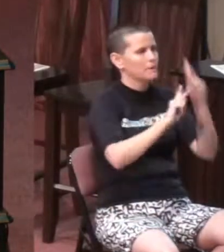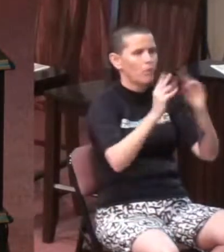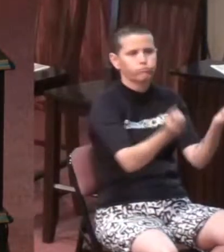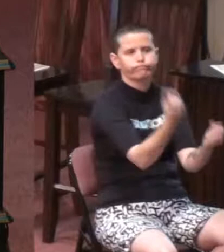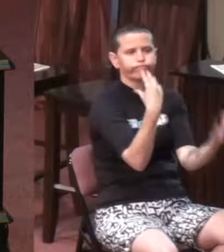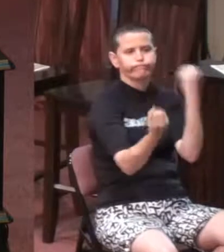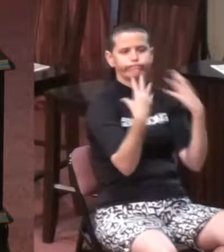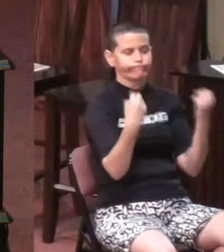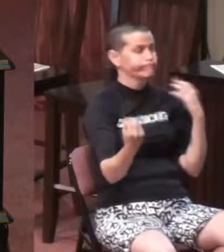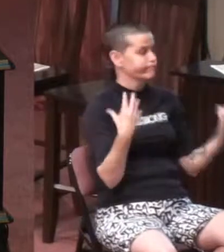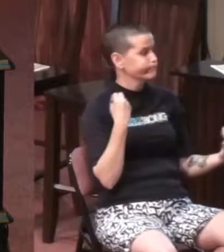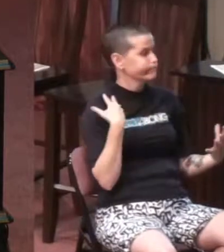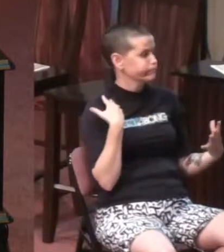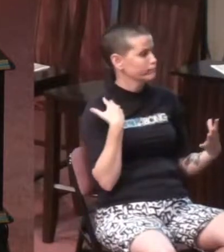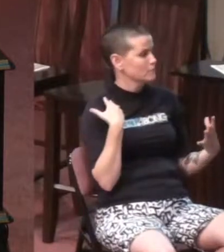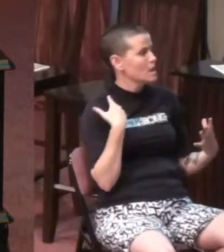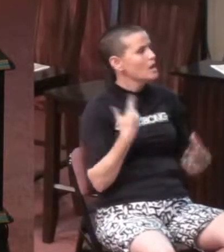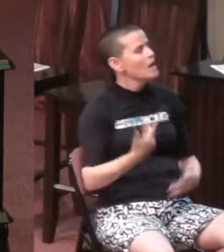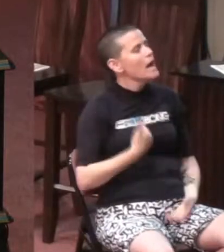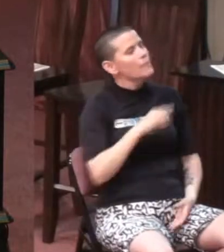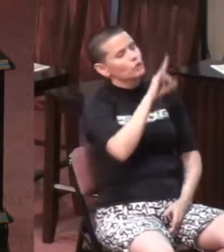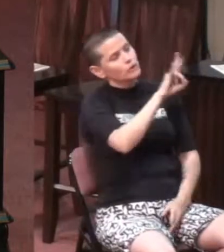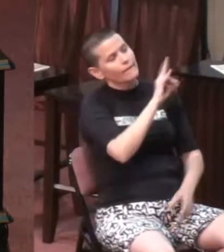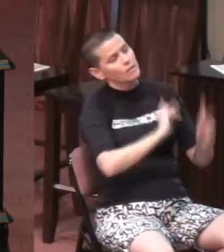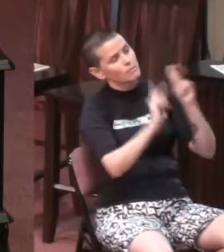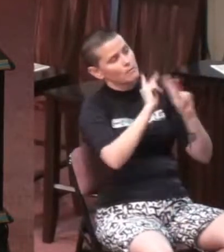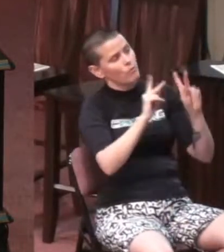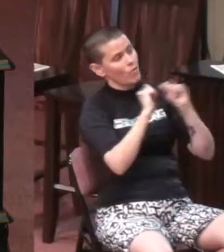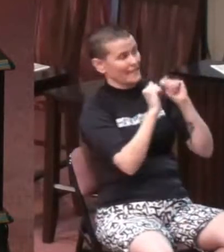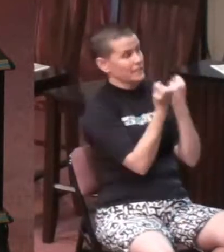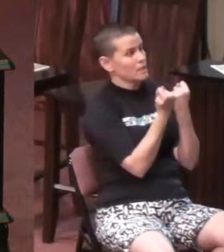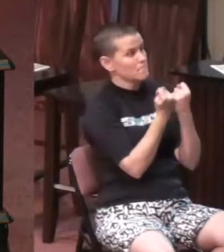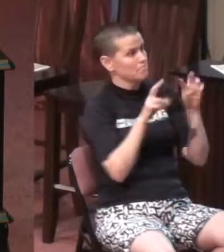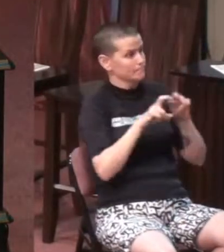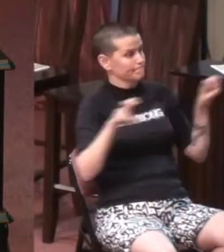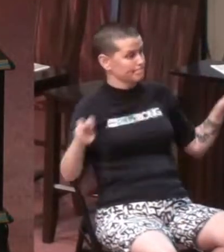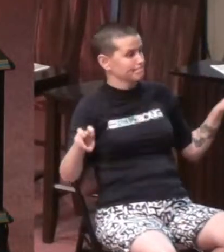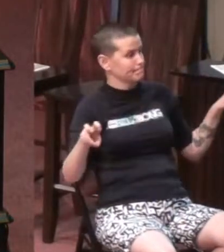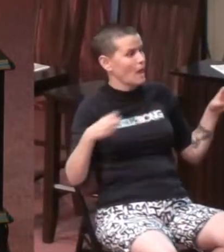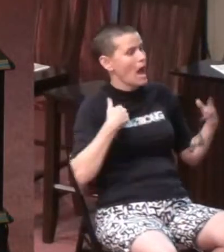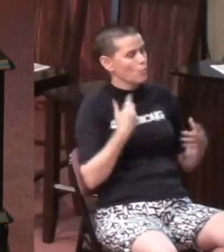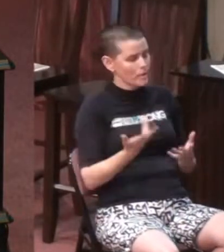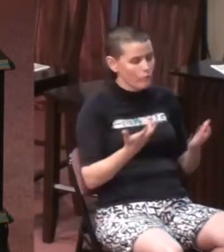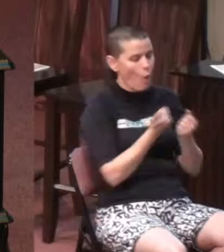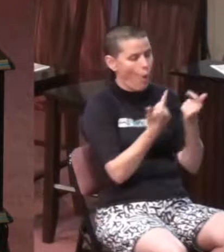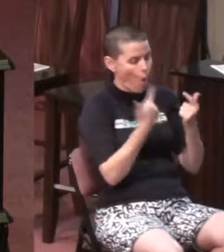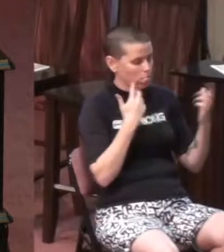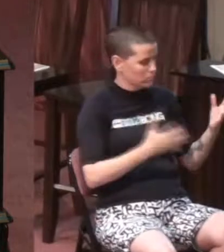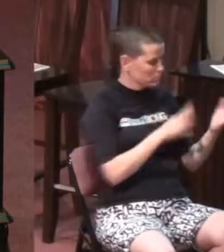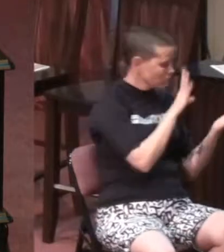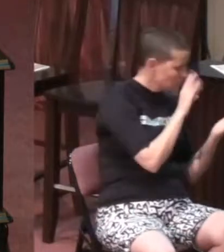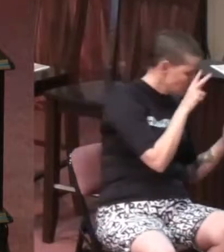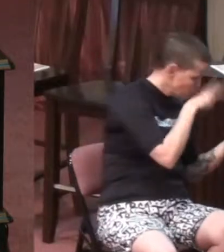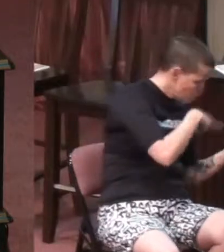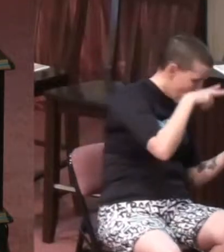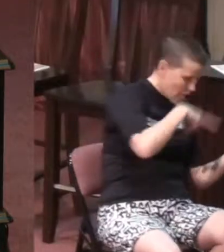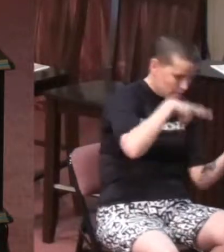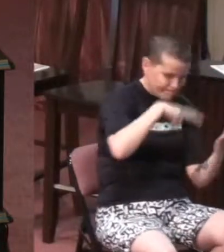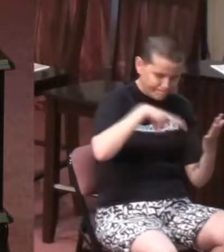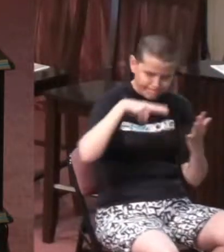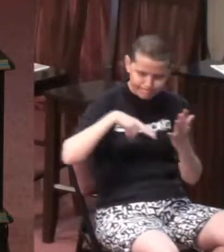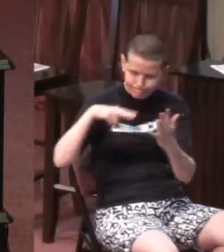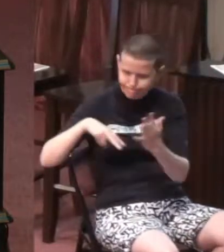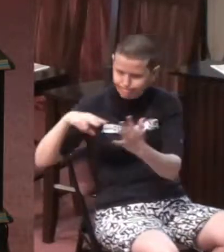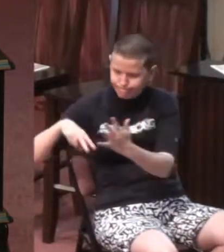which is seven of us that sit on that team, it was eight when Ellen was here, have digested and read every single